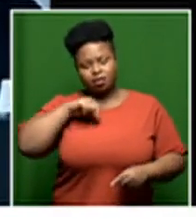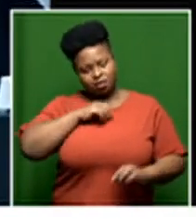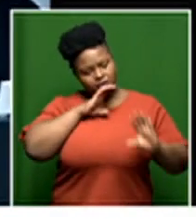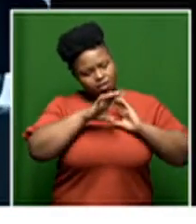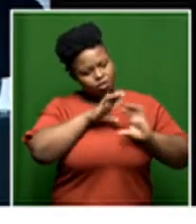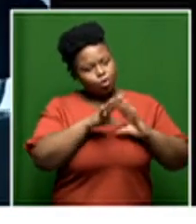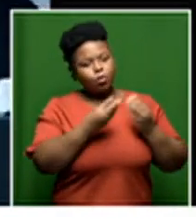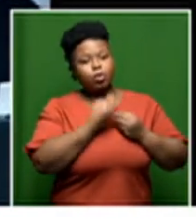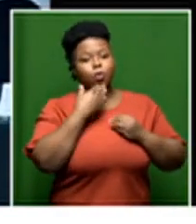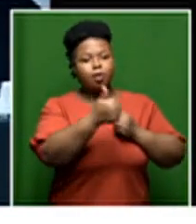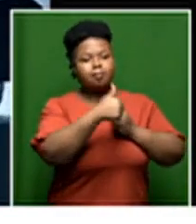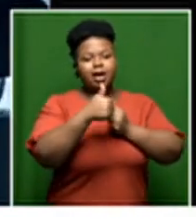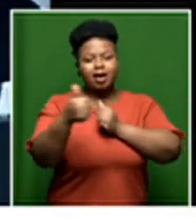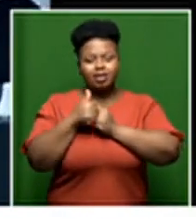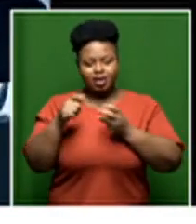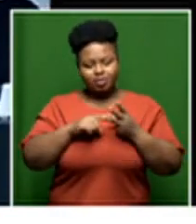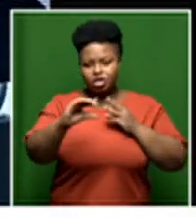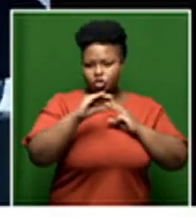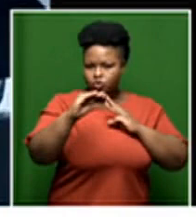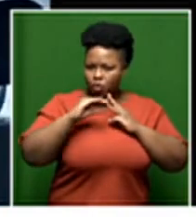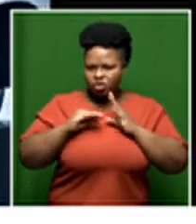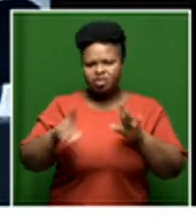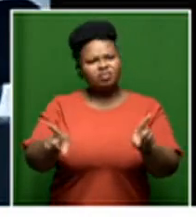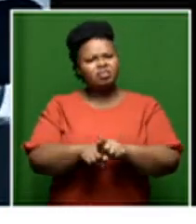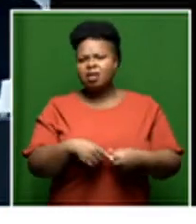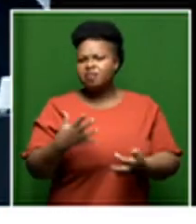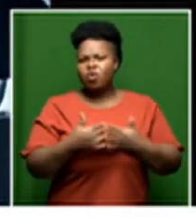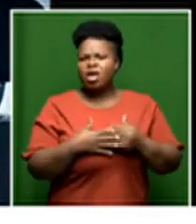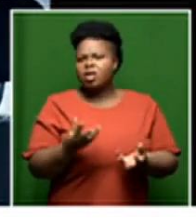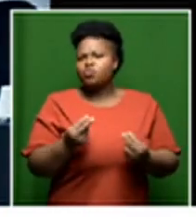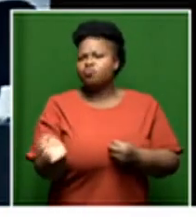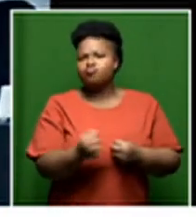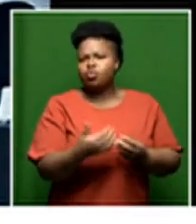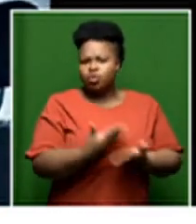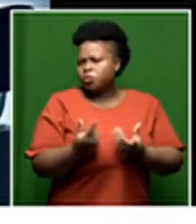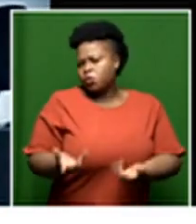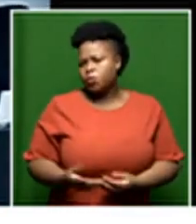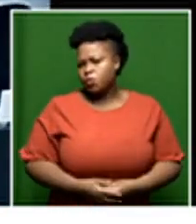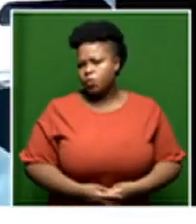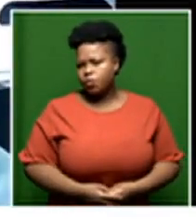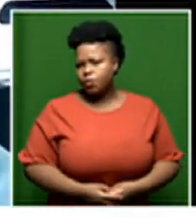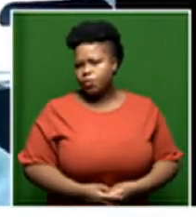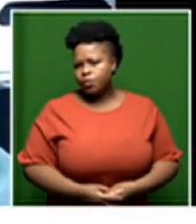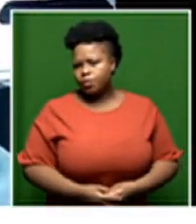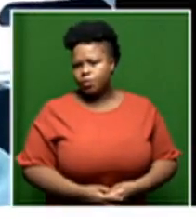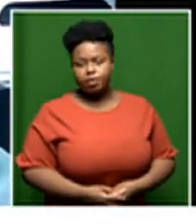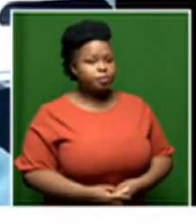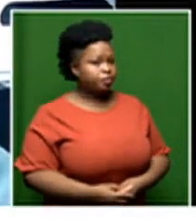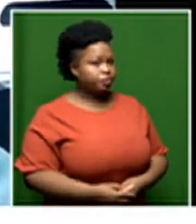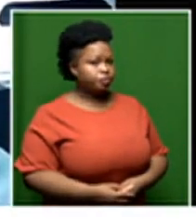communicated with our partners and sponsors, just as we do with every employment that comes through to the club. Are